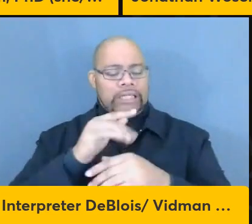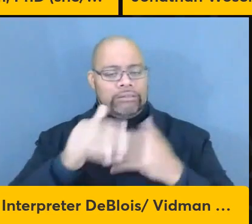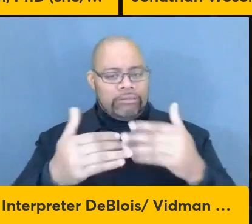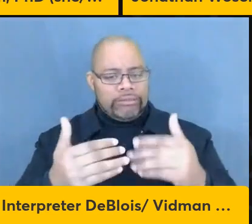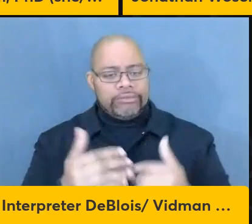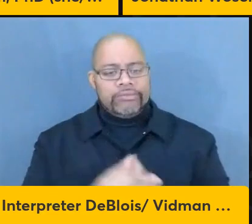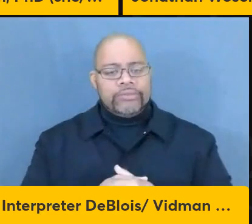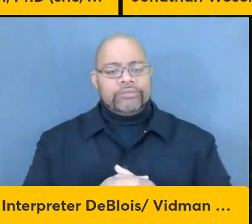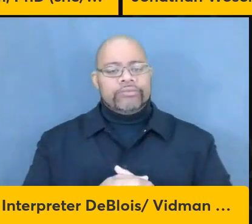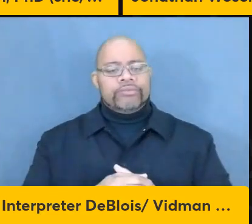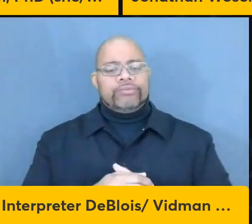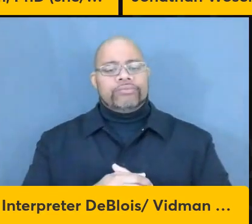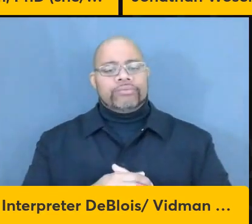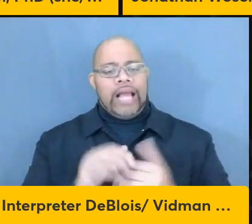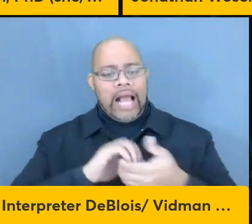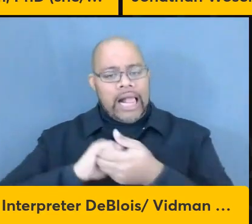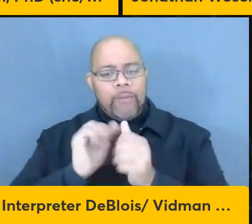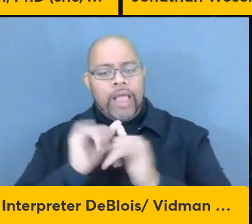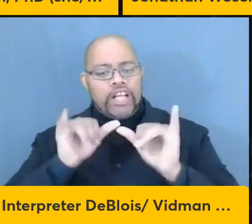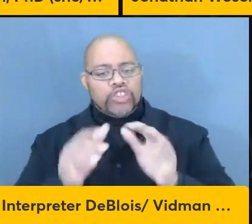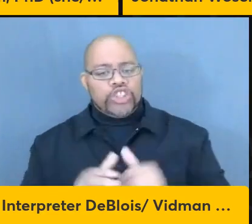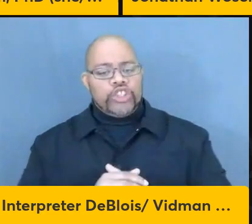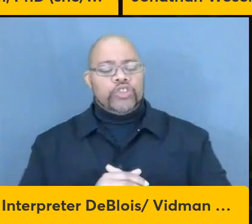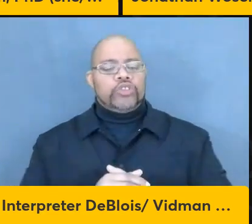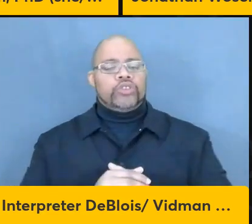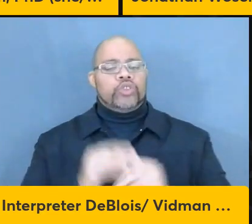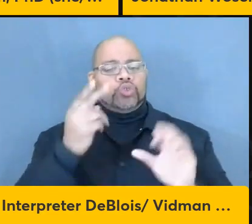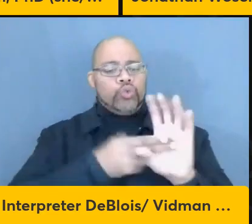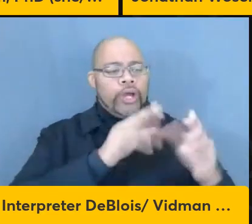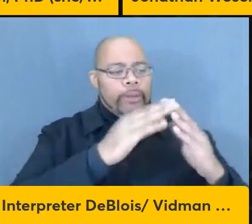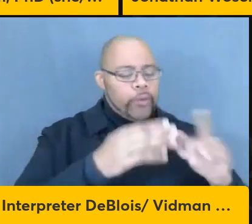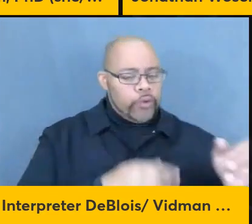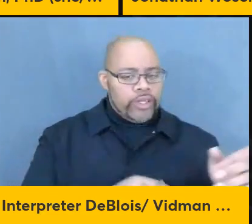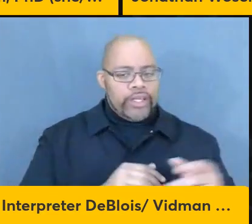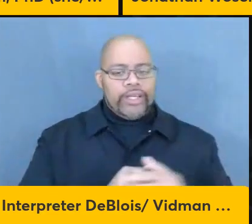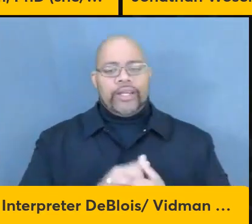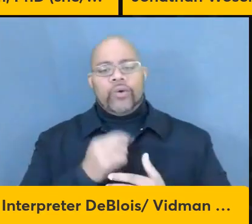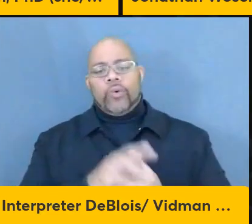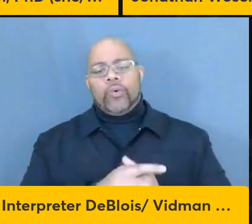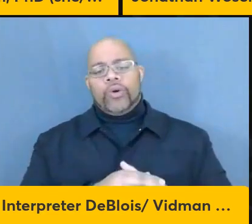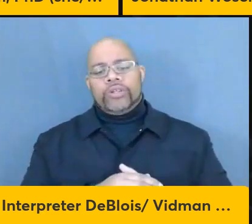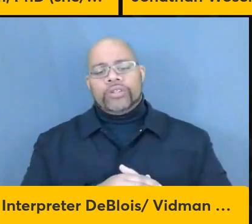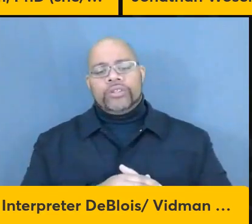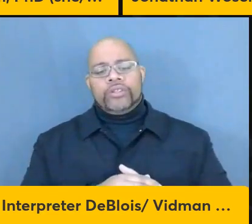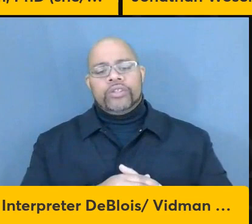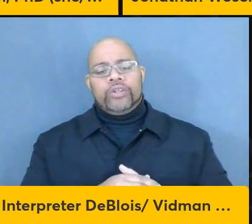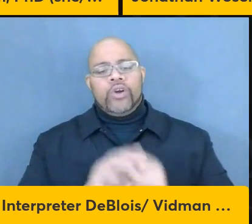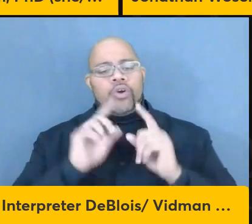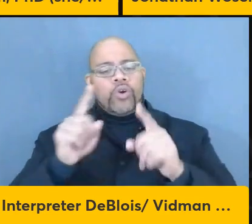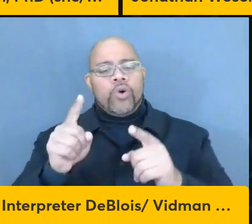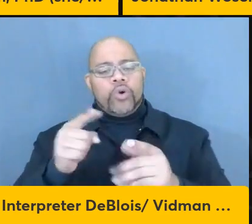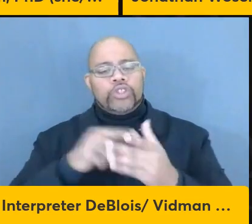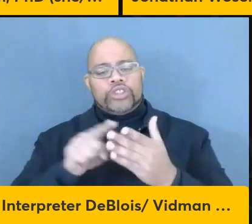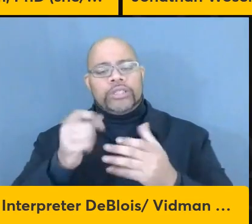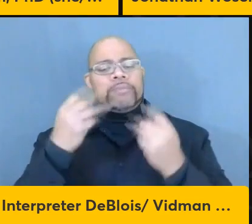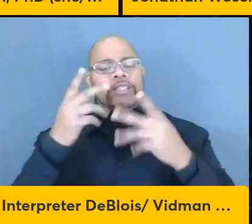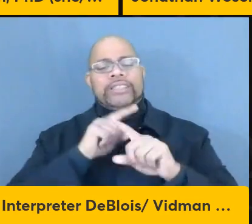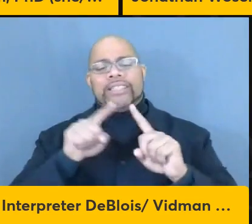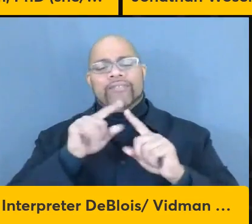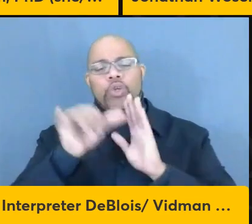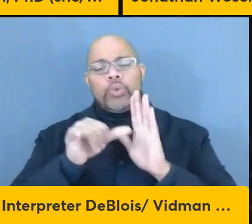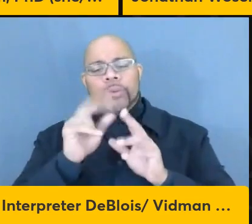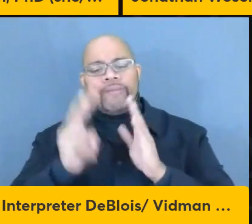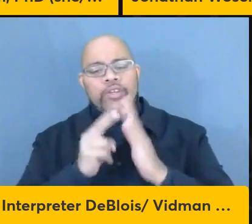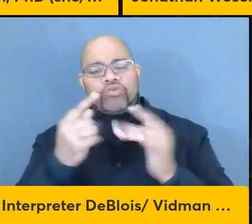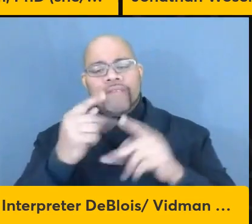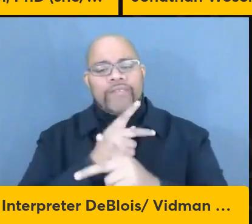like collaborating with engineers or joining this community or checking out so many different YouTube videos about trying